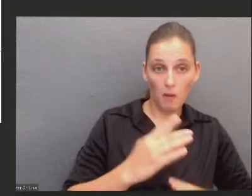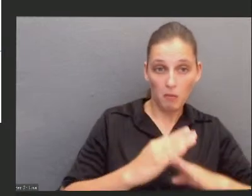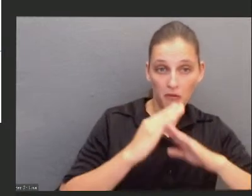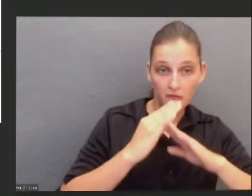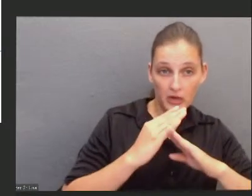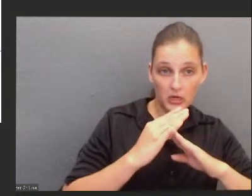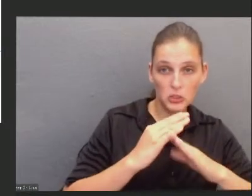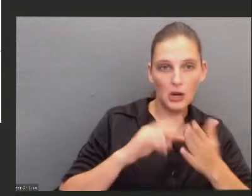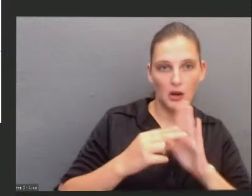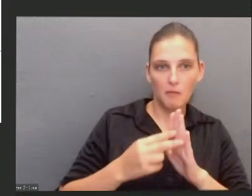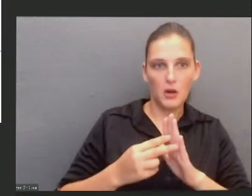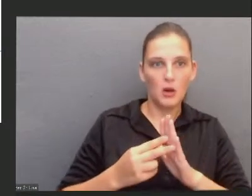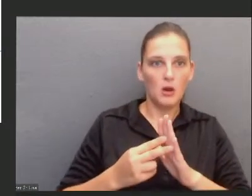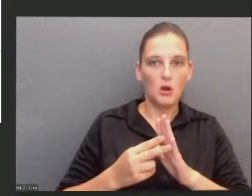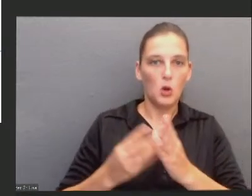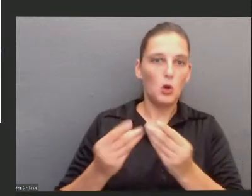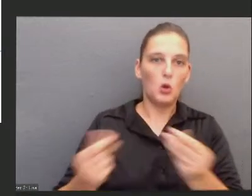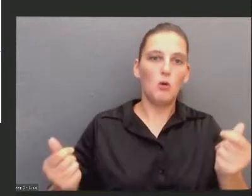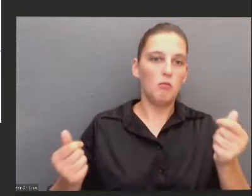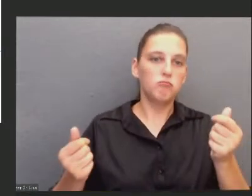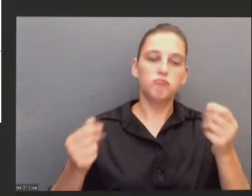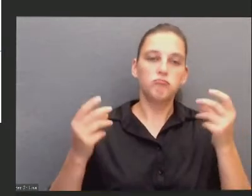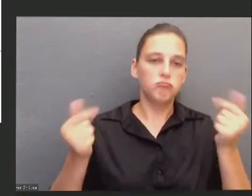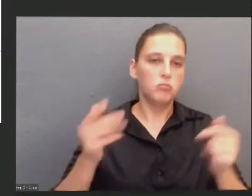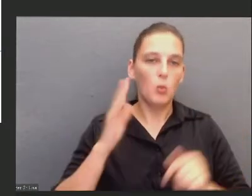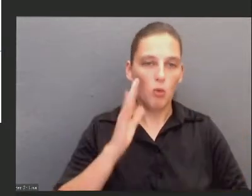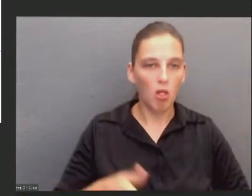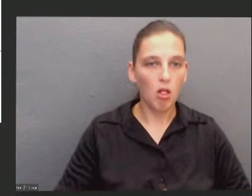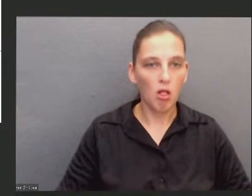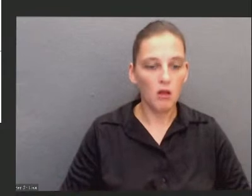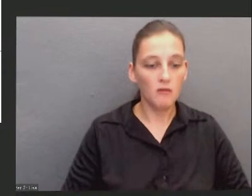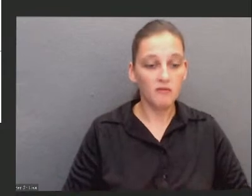healthy food and safe physical activities is that ounce of